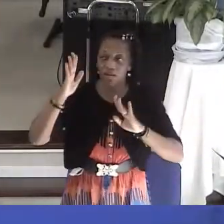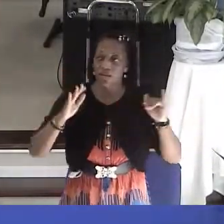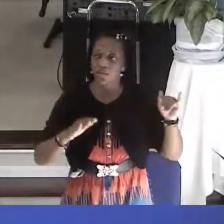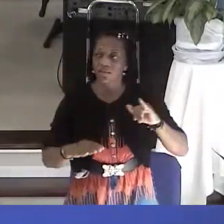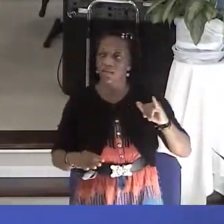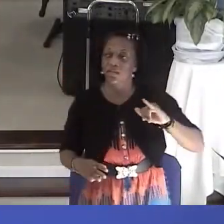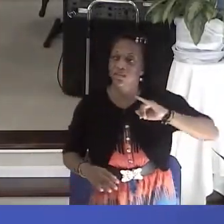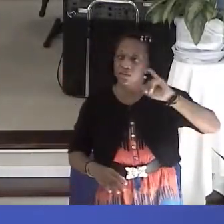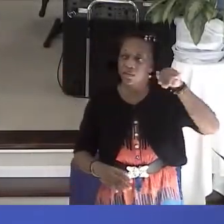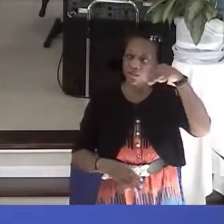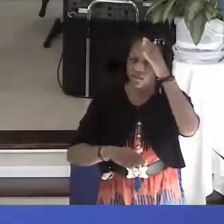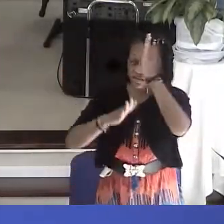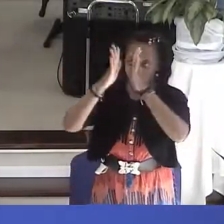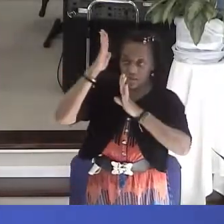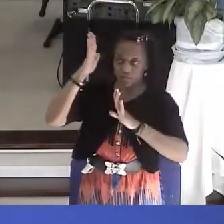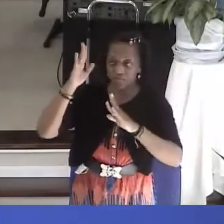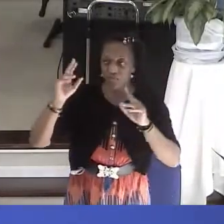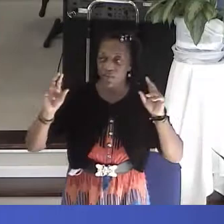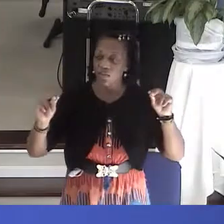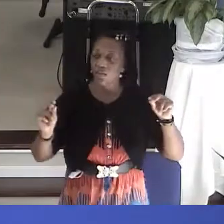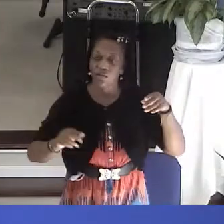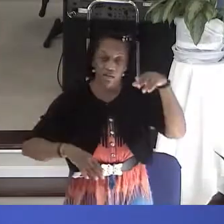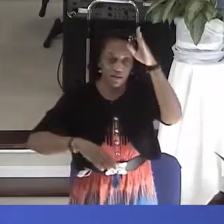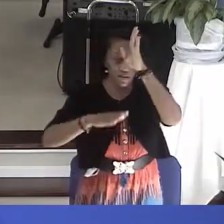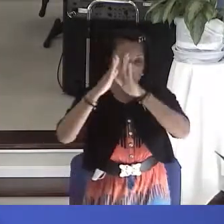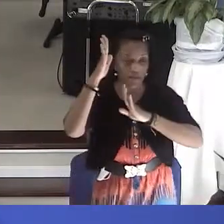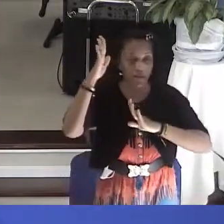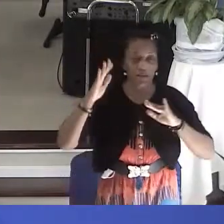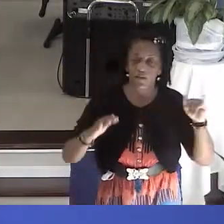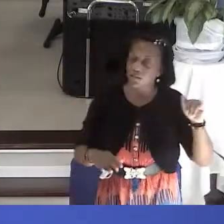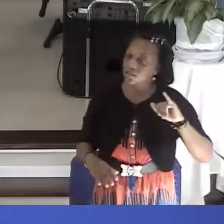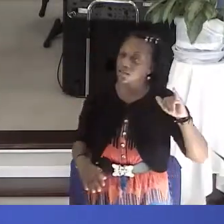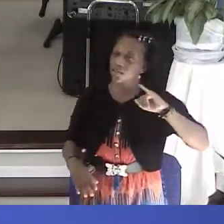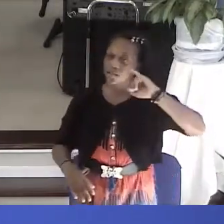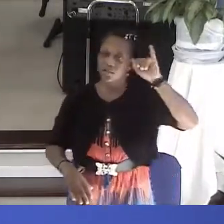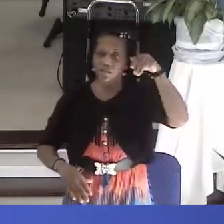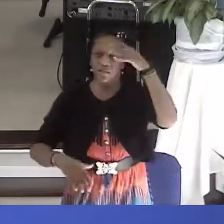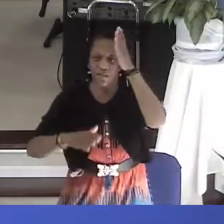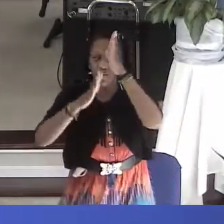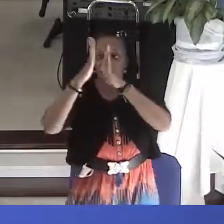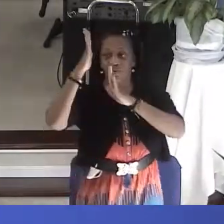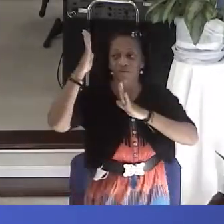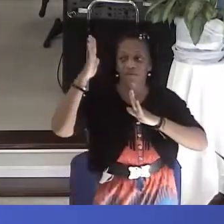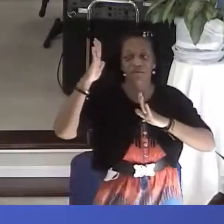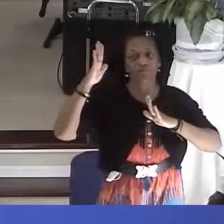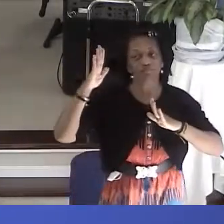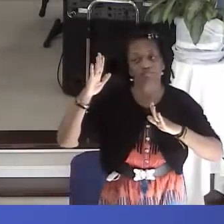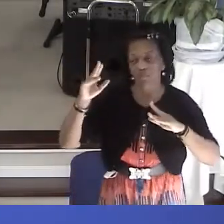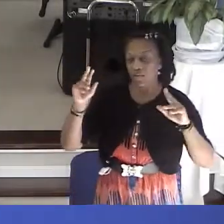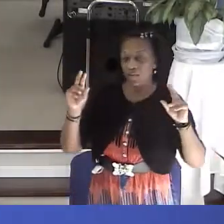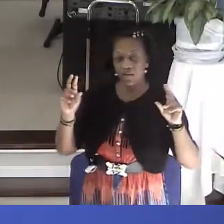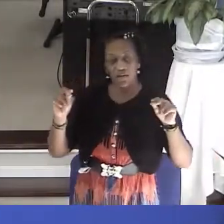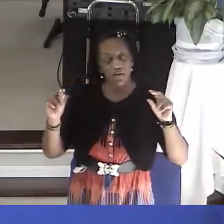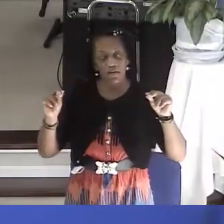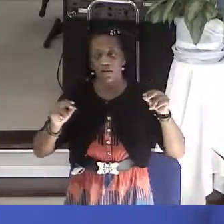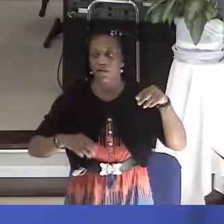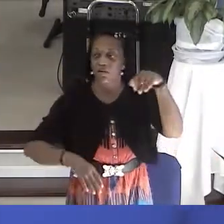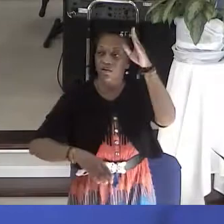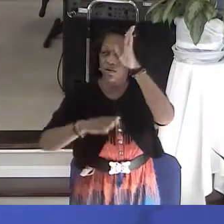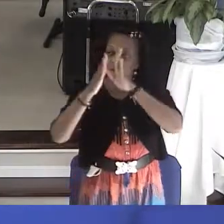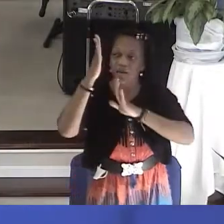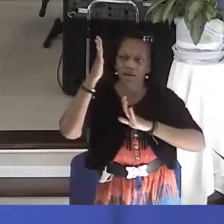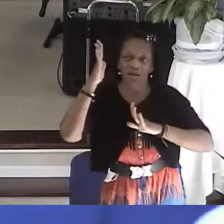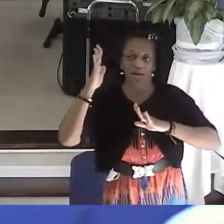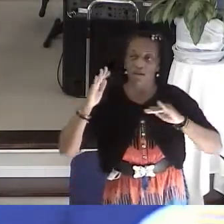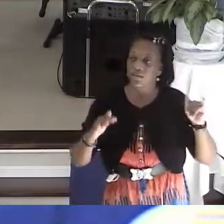There's no God like Jehovah. There's no God like Jehovah. There's no God like Jehovah. There's no God like Jehovah. Nobody like him. There's no